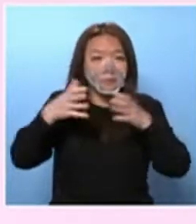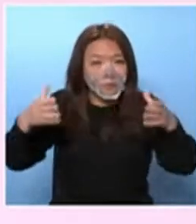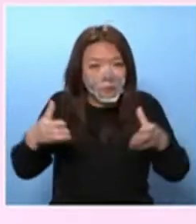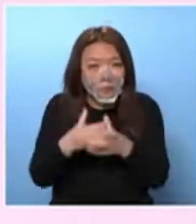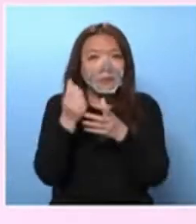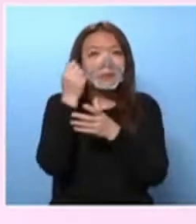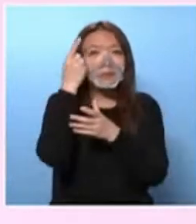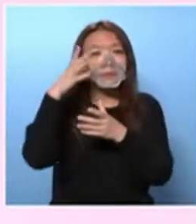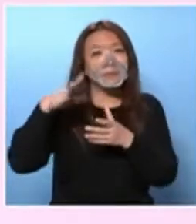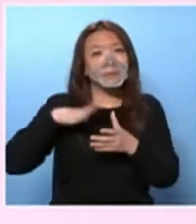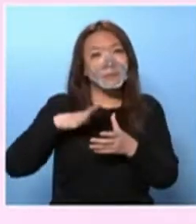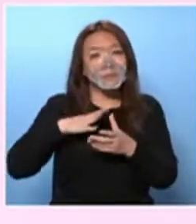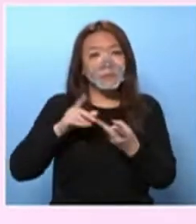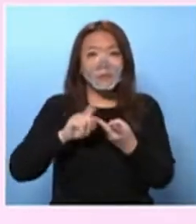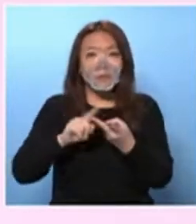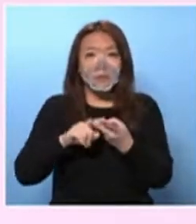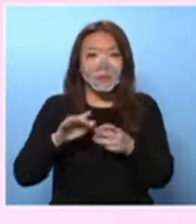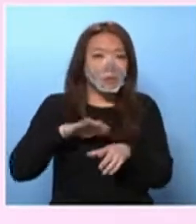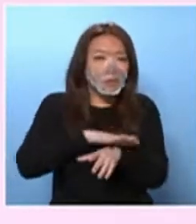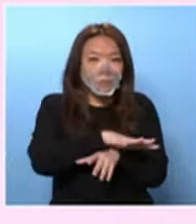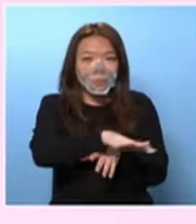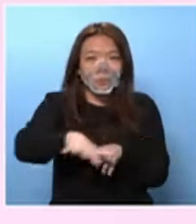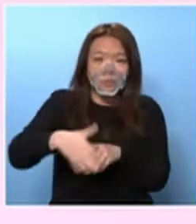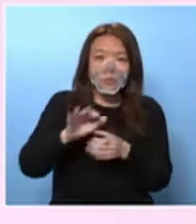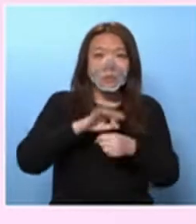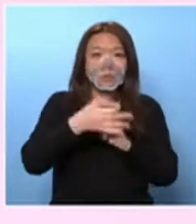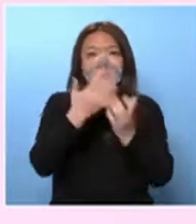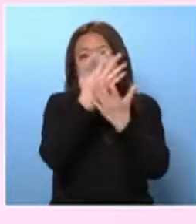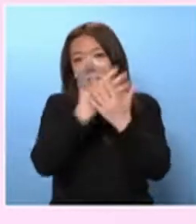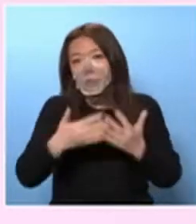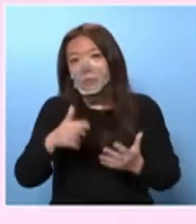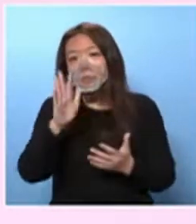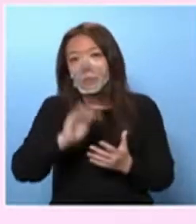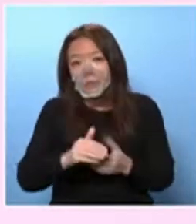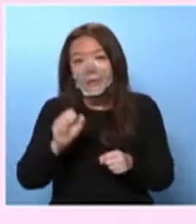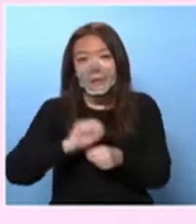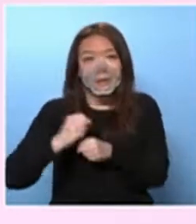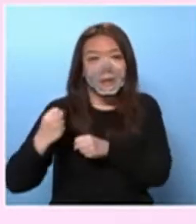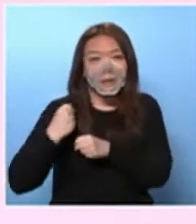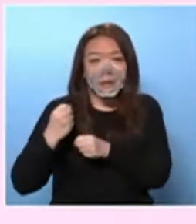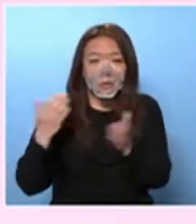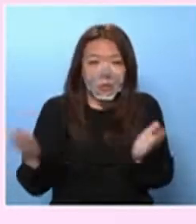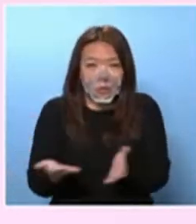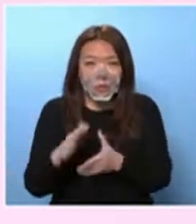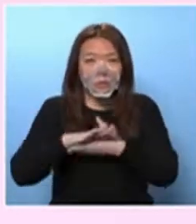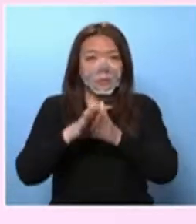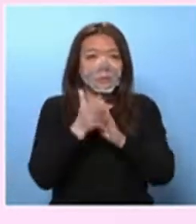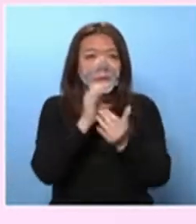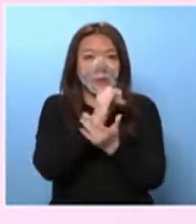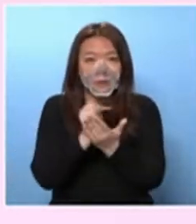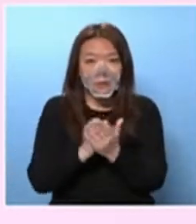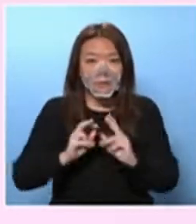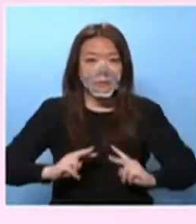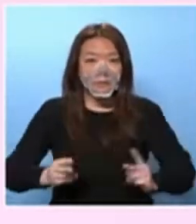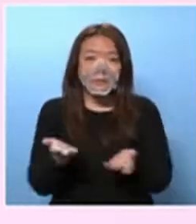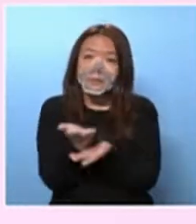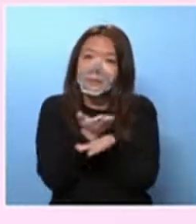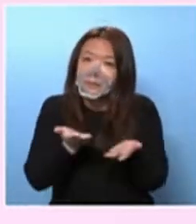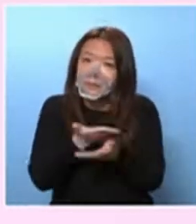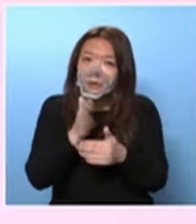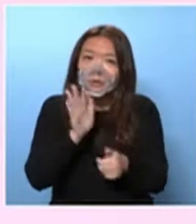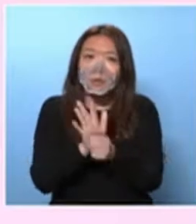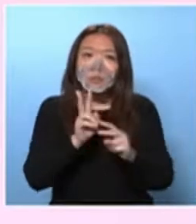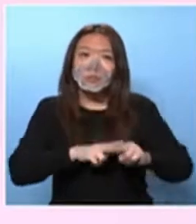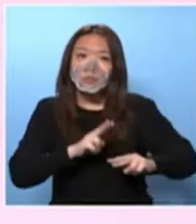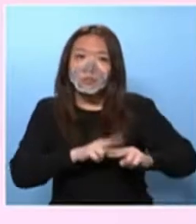and West, as well as extensive international connections, Hong Kong is uniquely positioned to tell the story of China and Hong Kong through